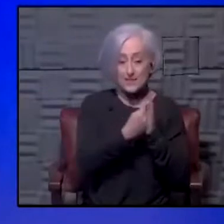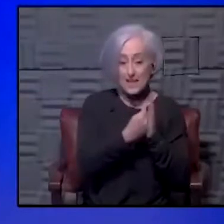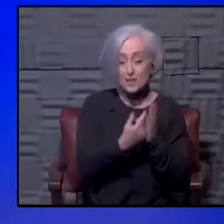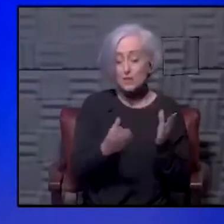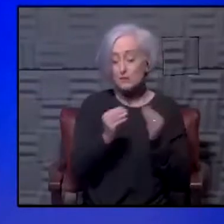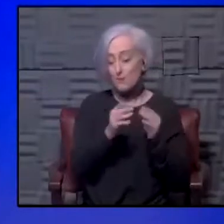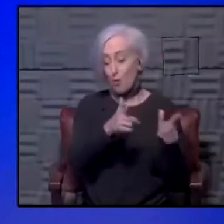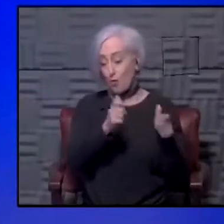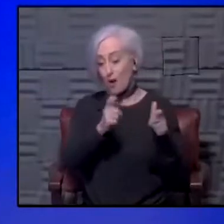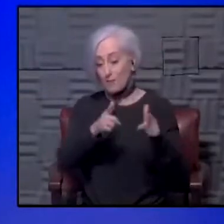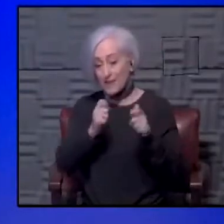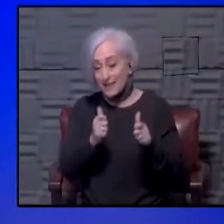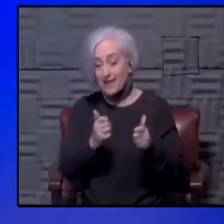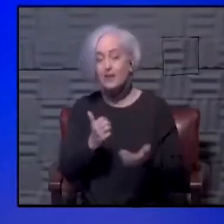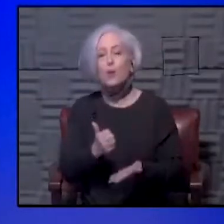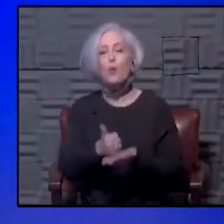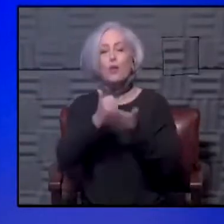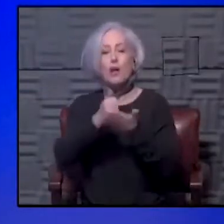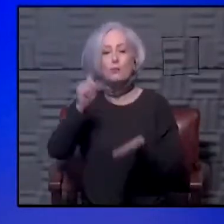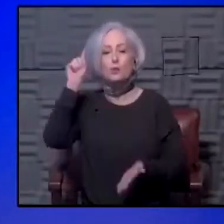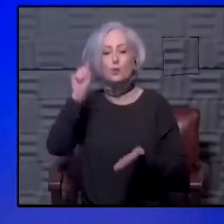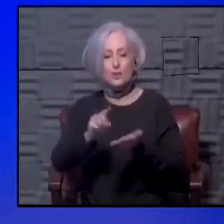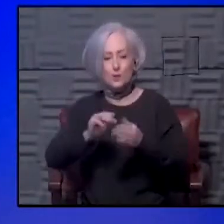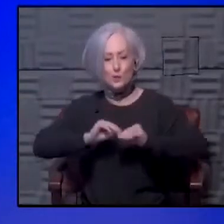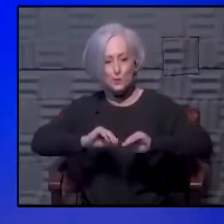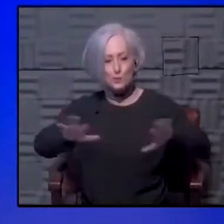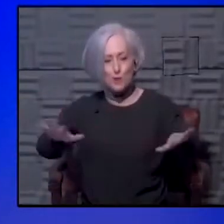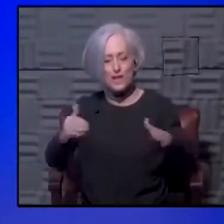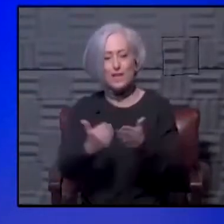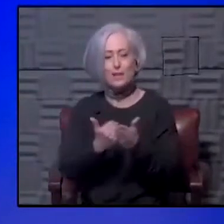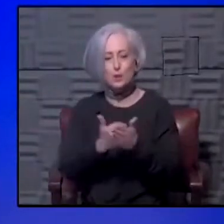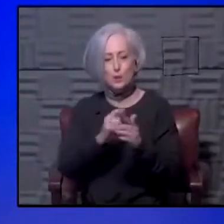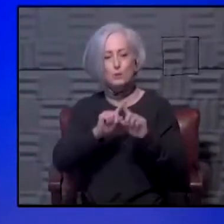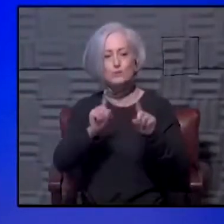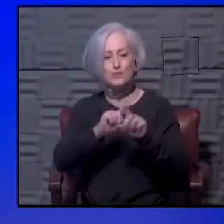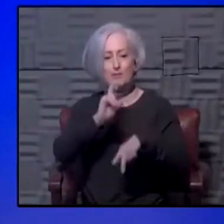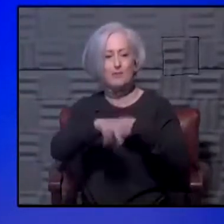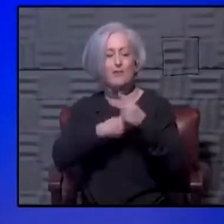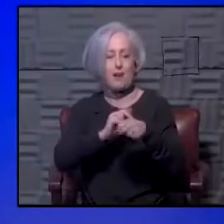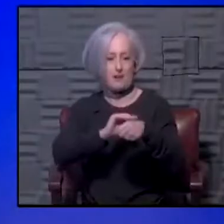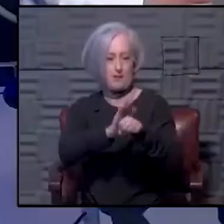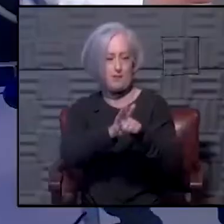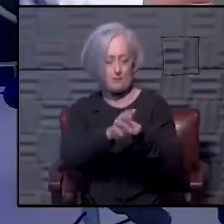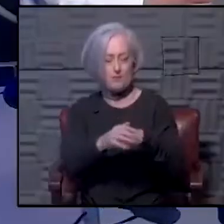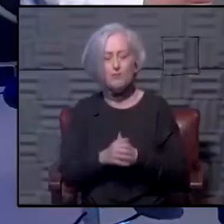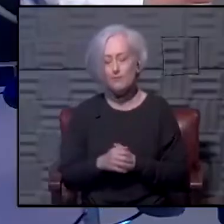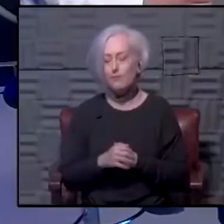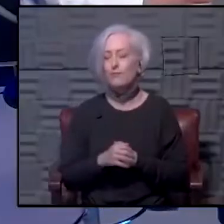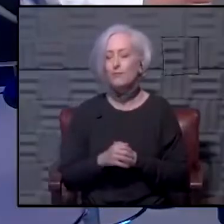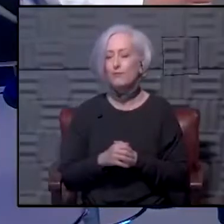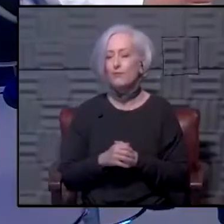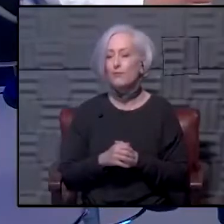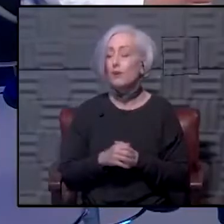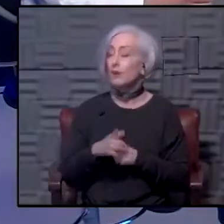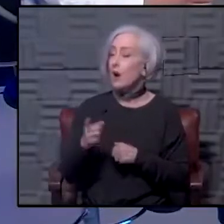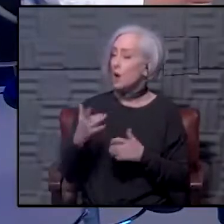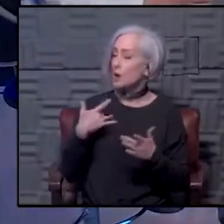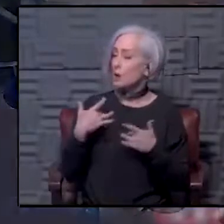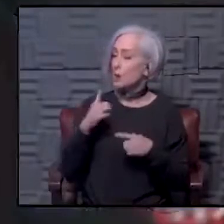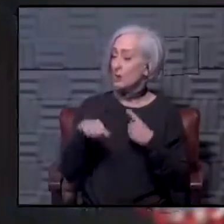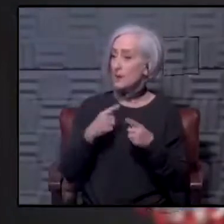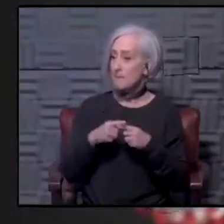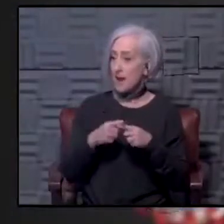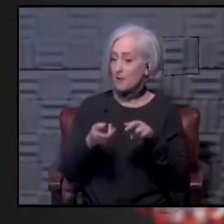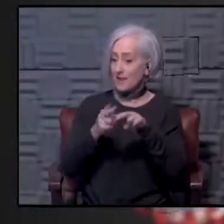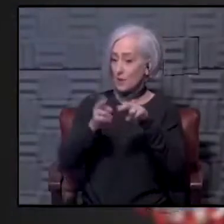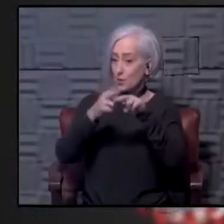we decrease the amount of spread of new variants, but also these variants that we have. All right. Are you worried about any uptick